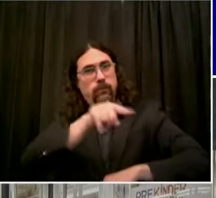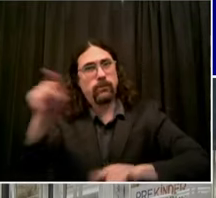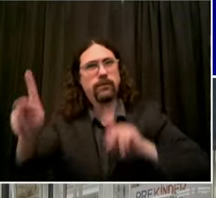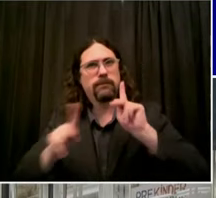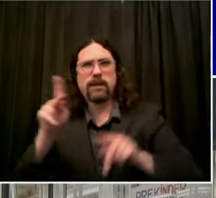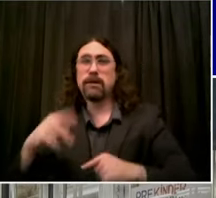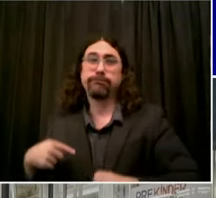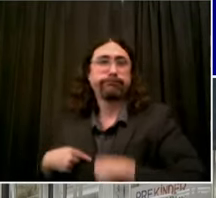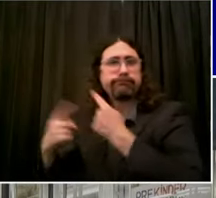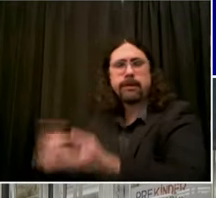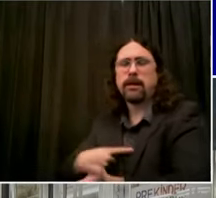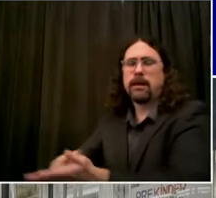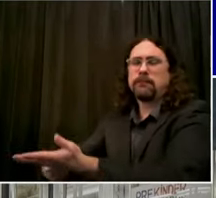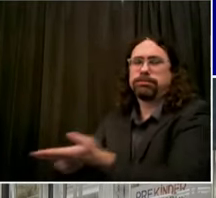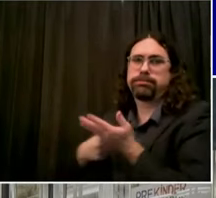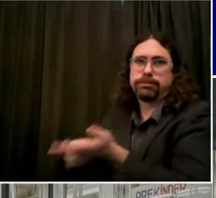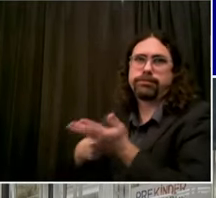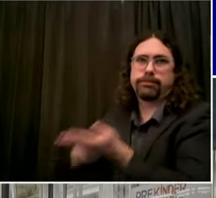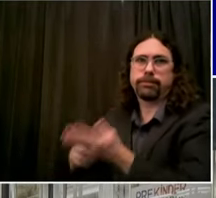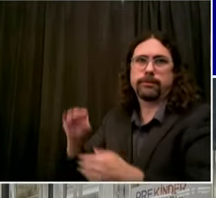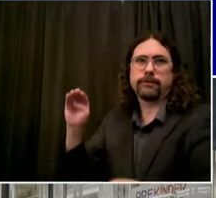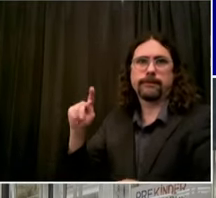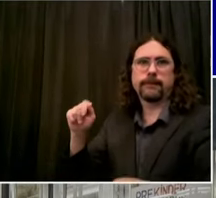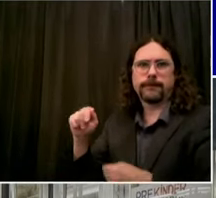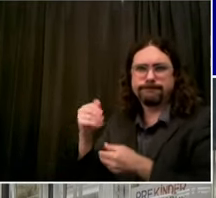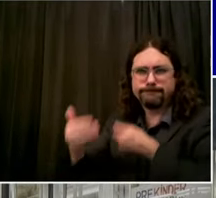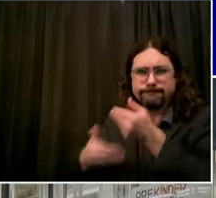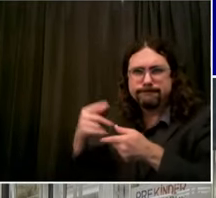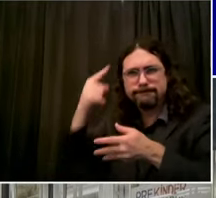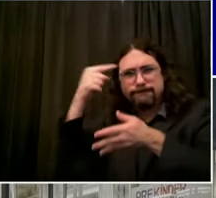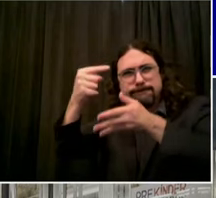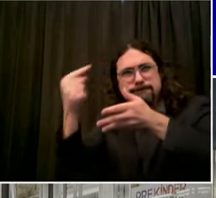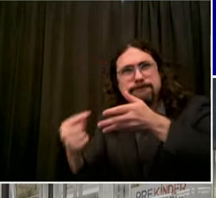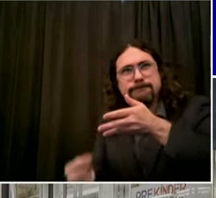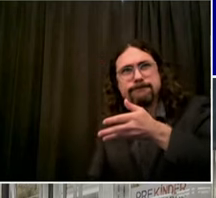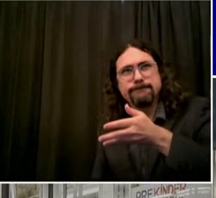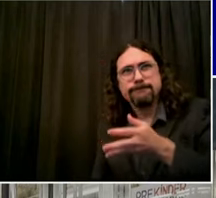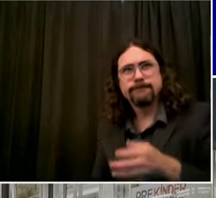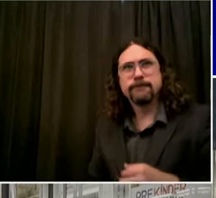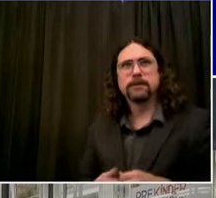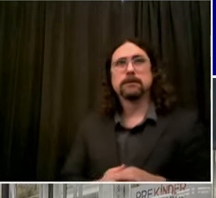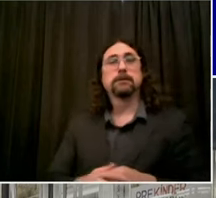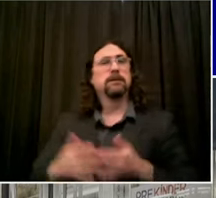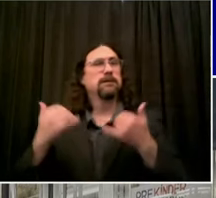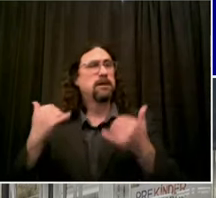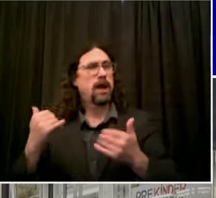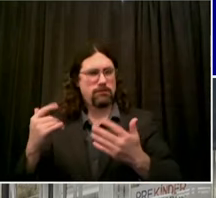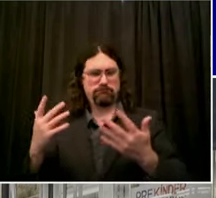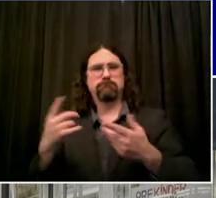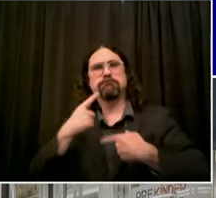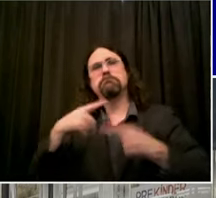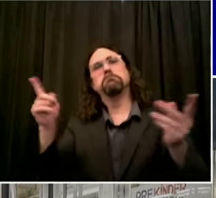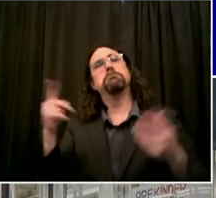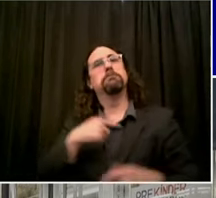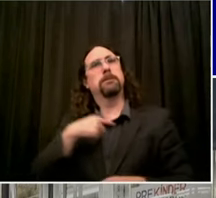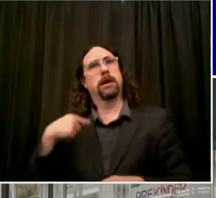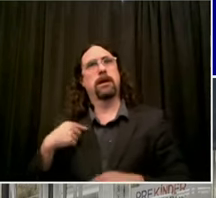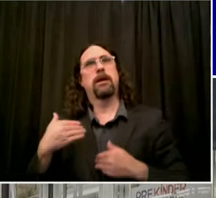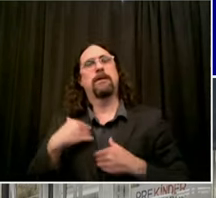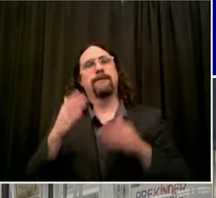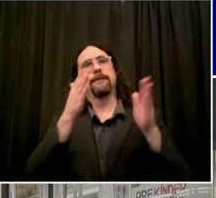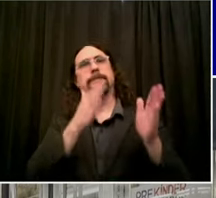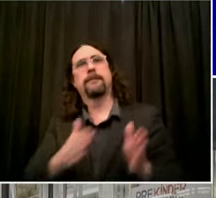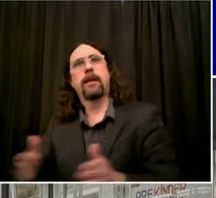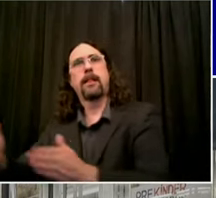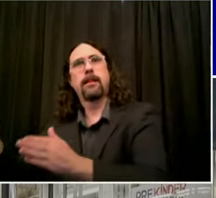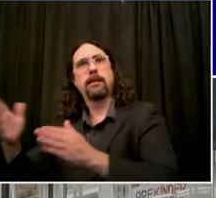a vision of what I believed would help us come back safely in terms of our subways and buses. And I know the MTA also released a plan